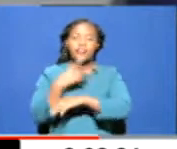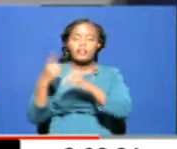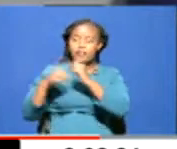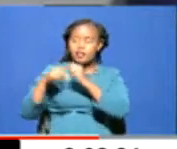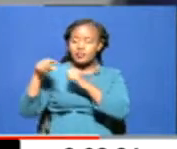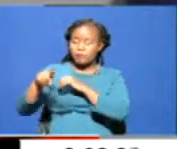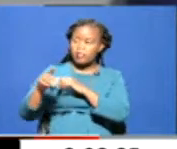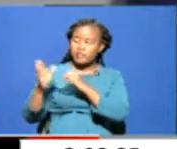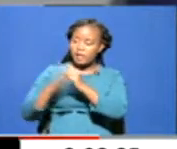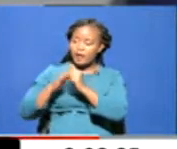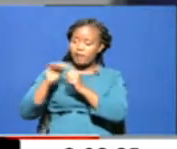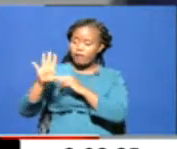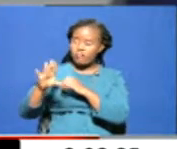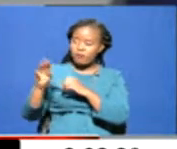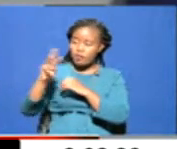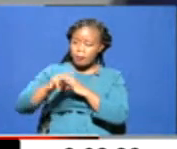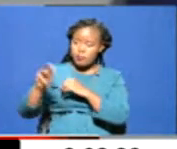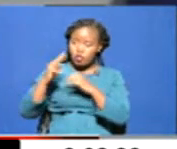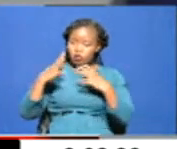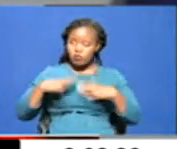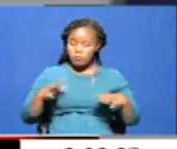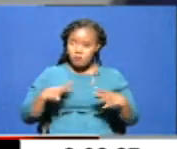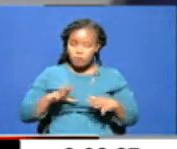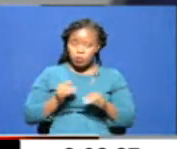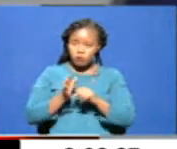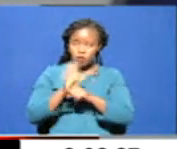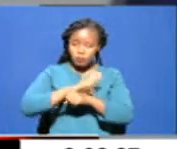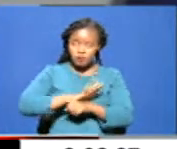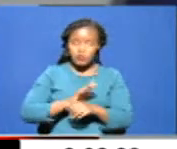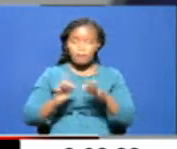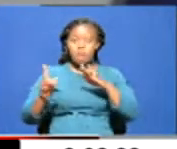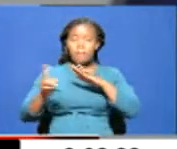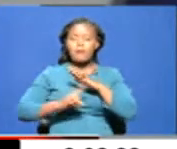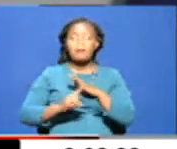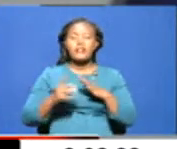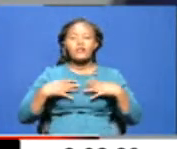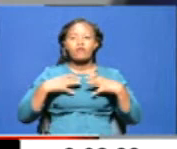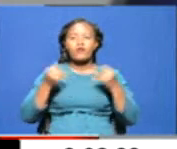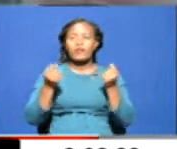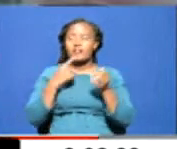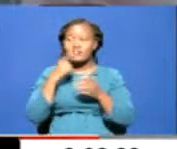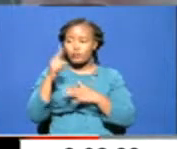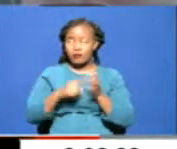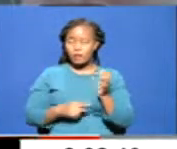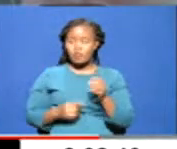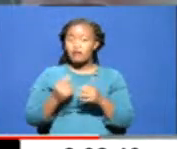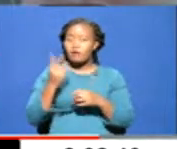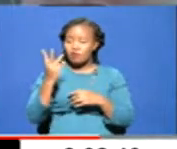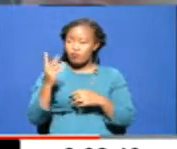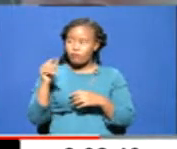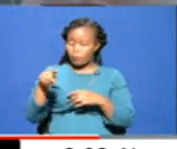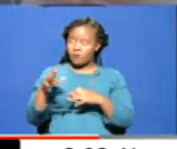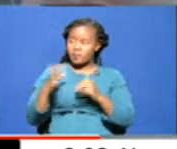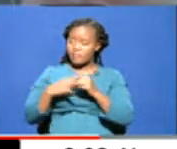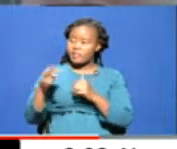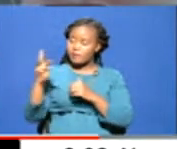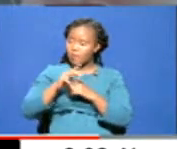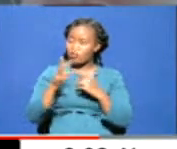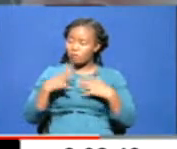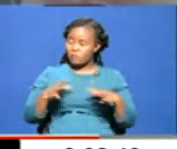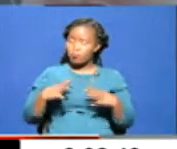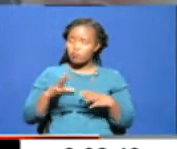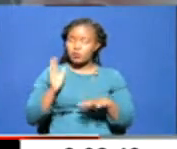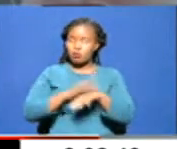against COVID-19. According to the Ministry of Health, 4.29 million have been partially immunized, while over